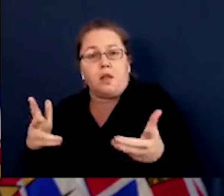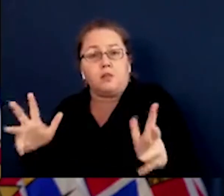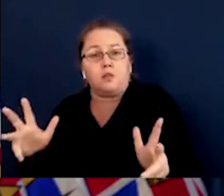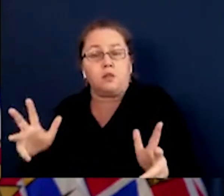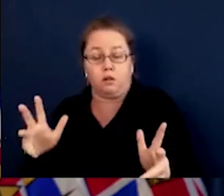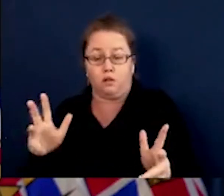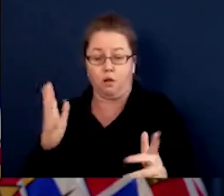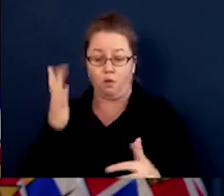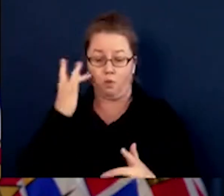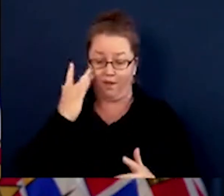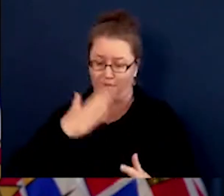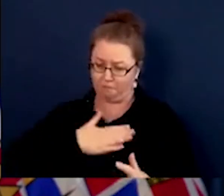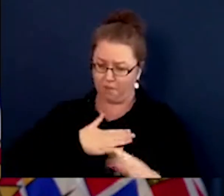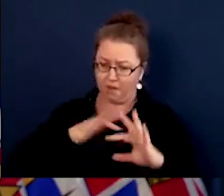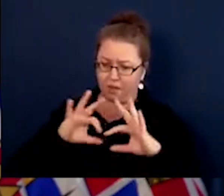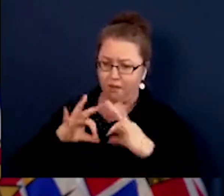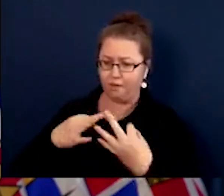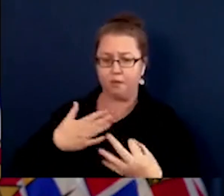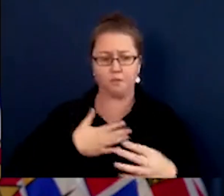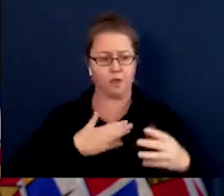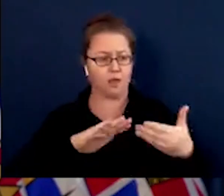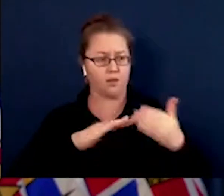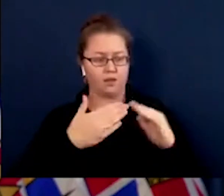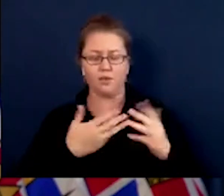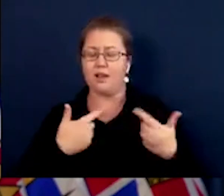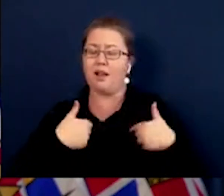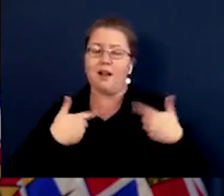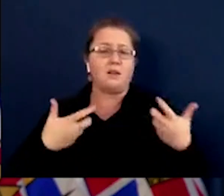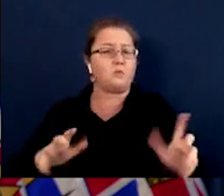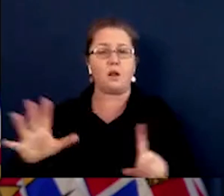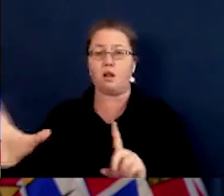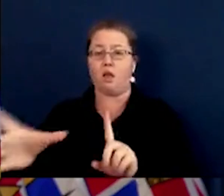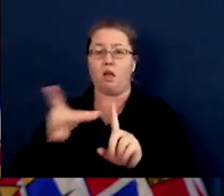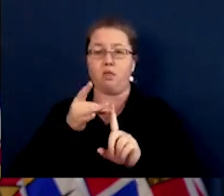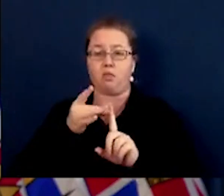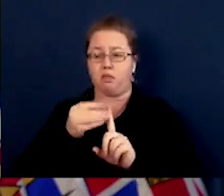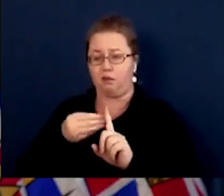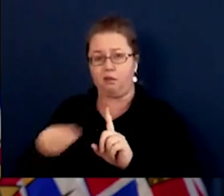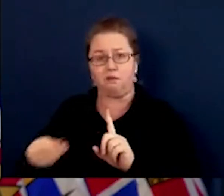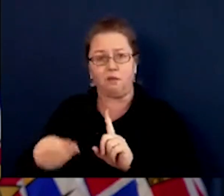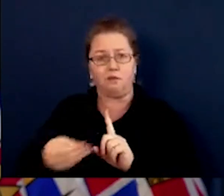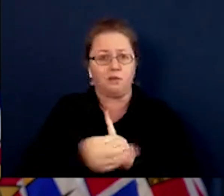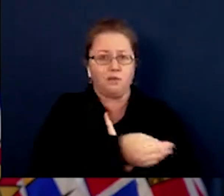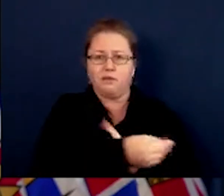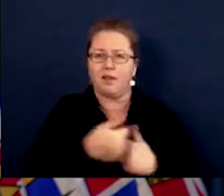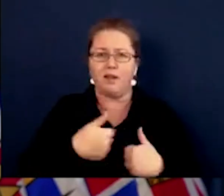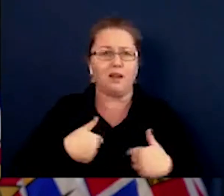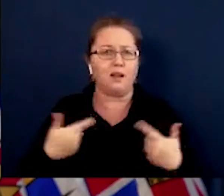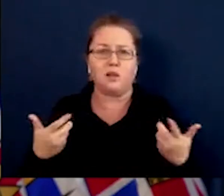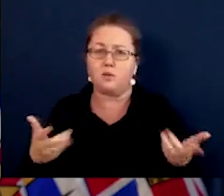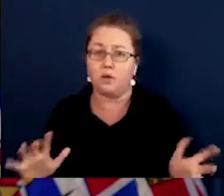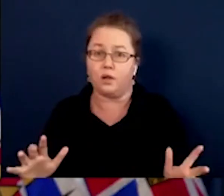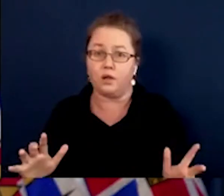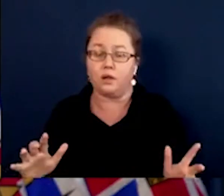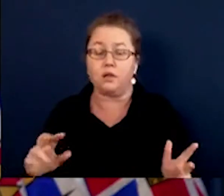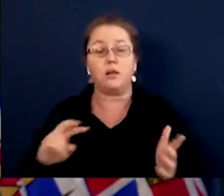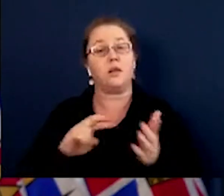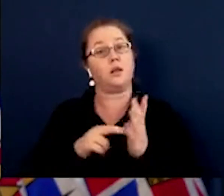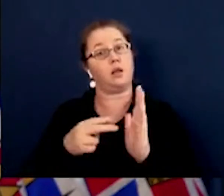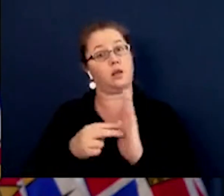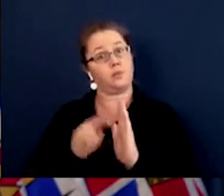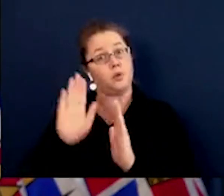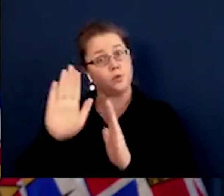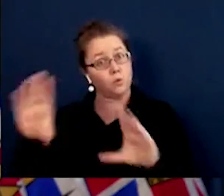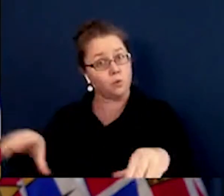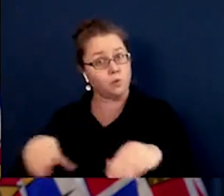to those in our family and our community who are going to be most affected by it. This may mean a